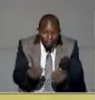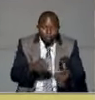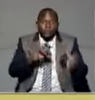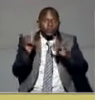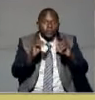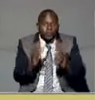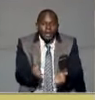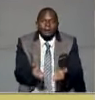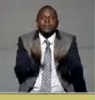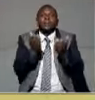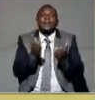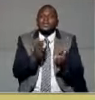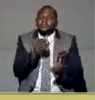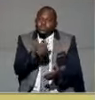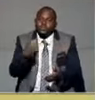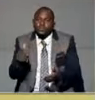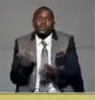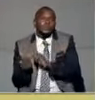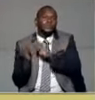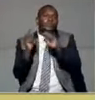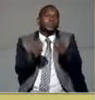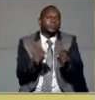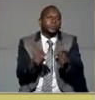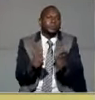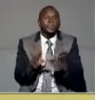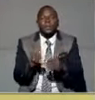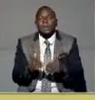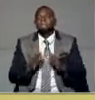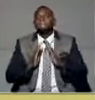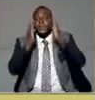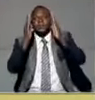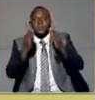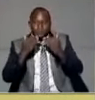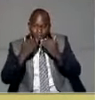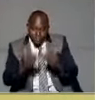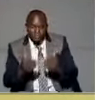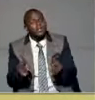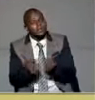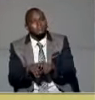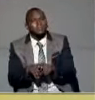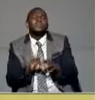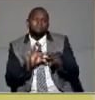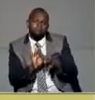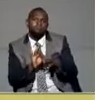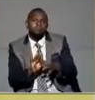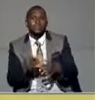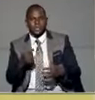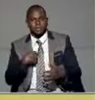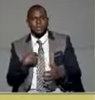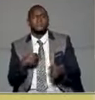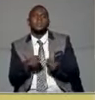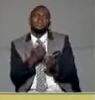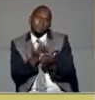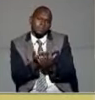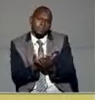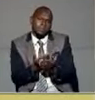up and everyone wants to go to Michuini. Mm-hmm. My brother bishops, I want to thank them mm-hmm. because they always join me. And I appeal